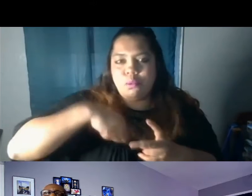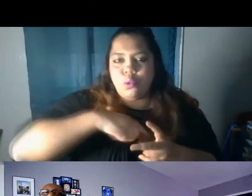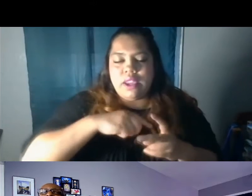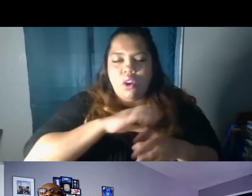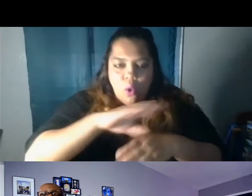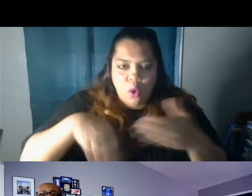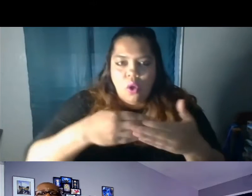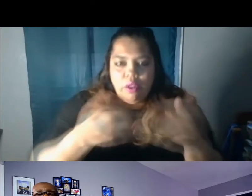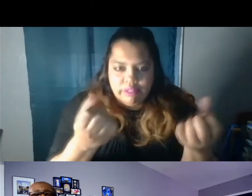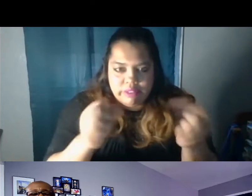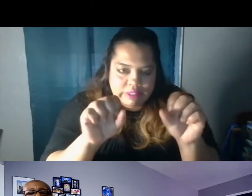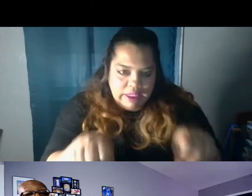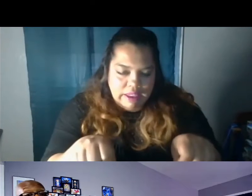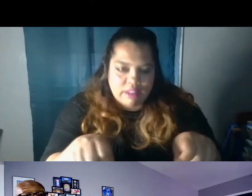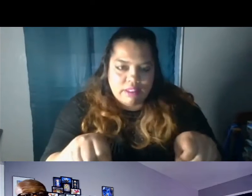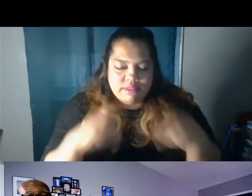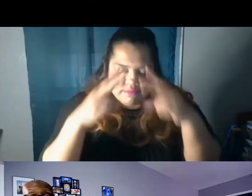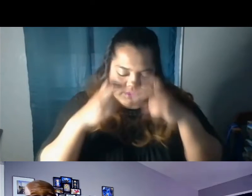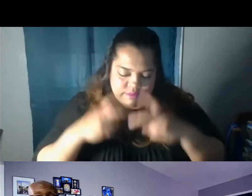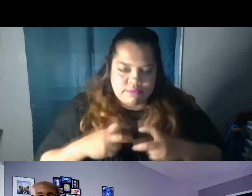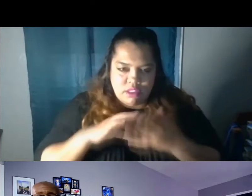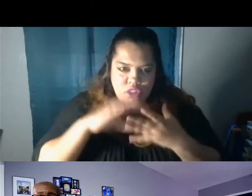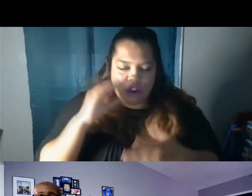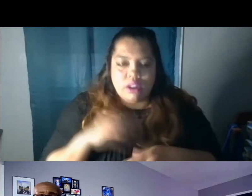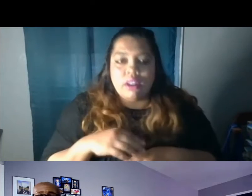facilitated by Reverend Sarah Bowen.